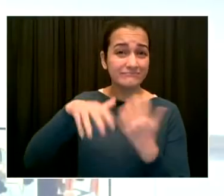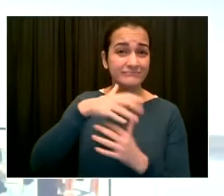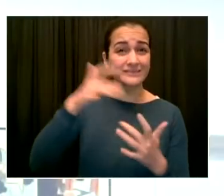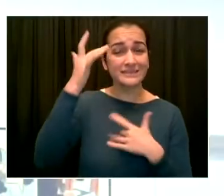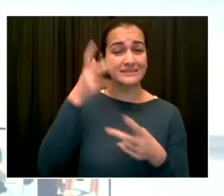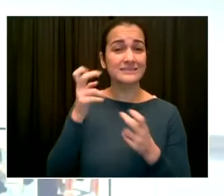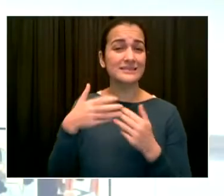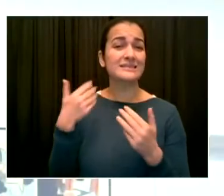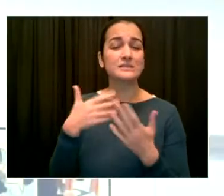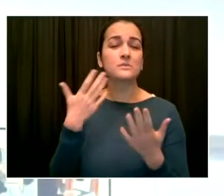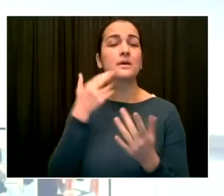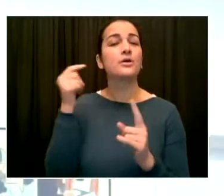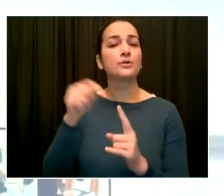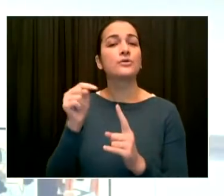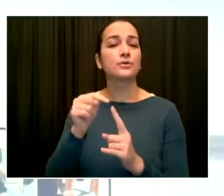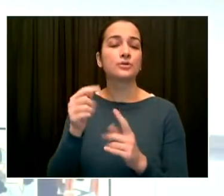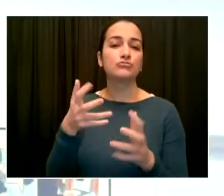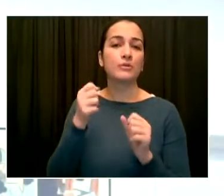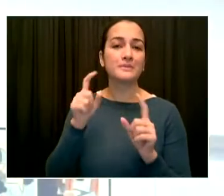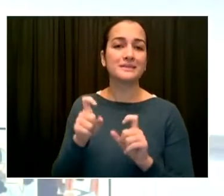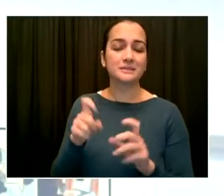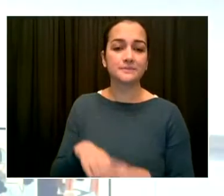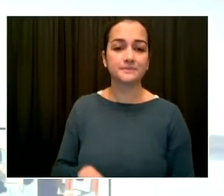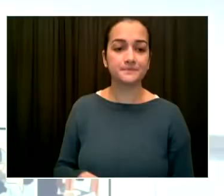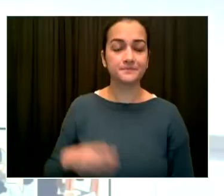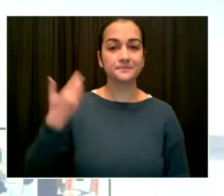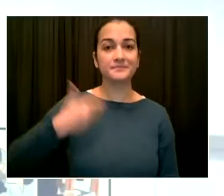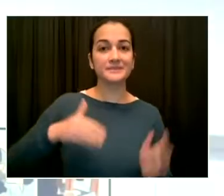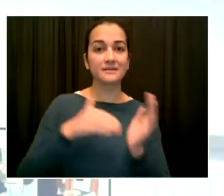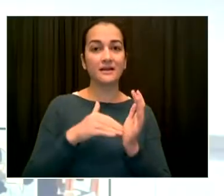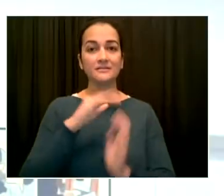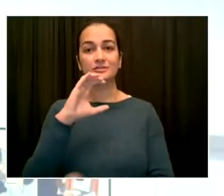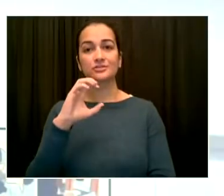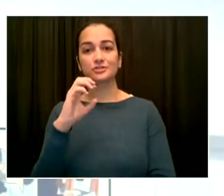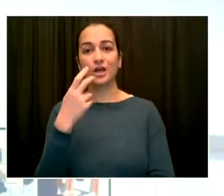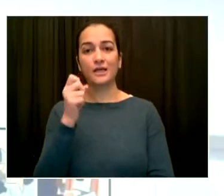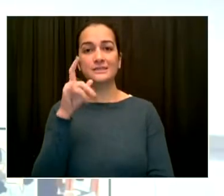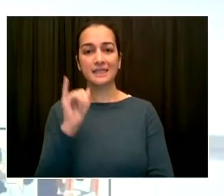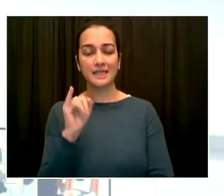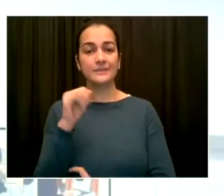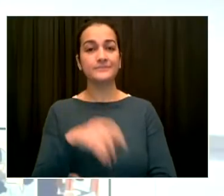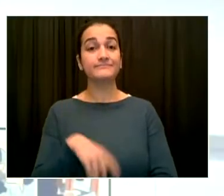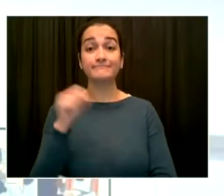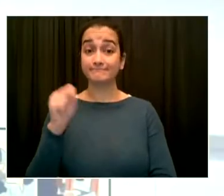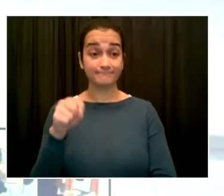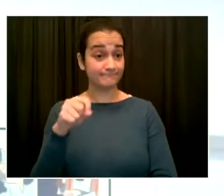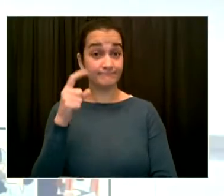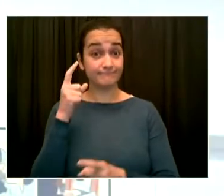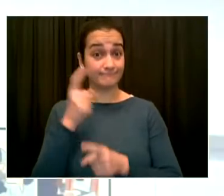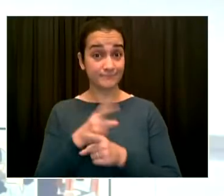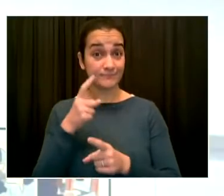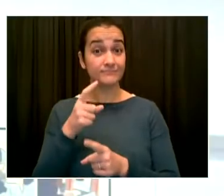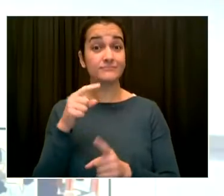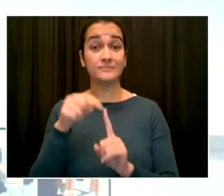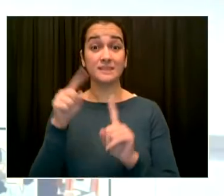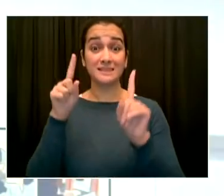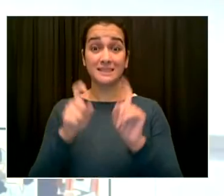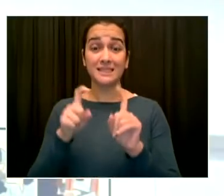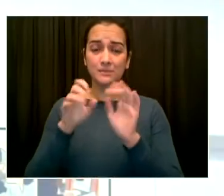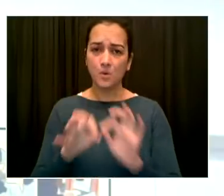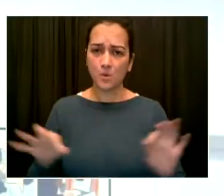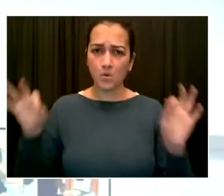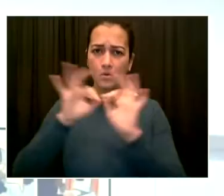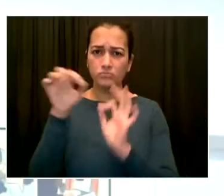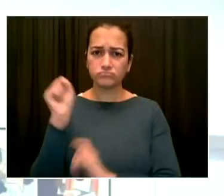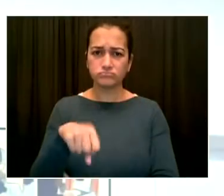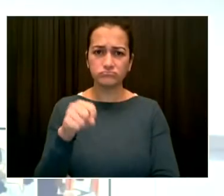do continue to believe that testing is a linchpin for our COVID response. We have testing